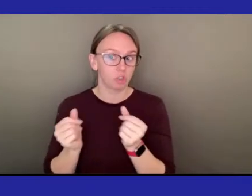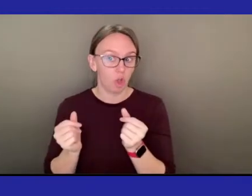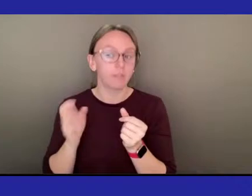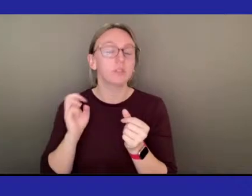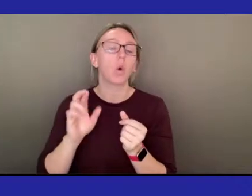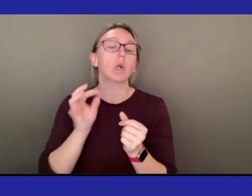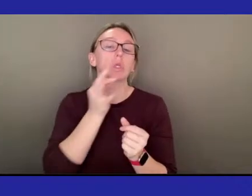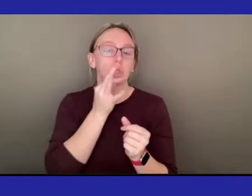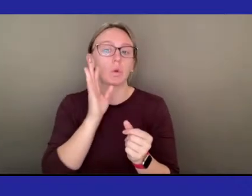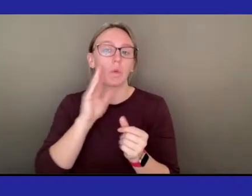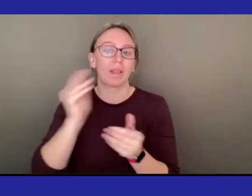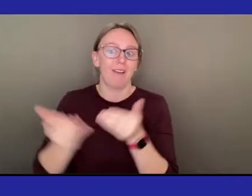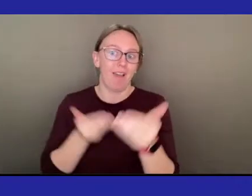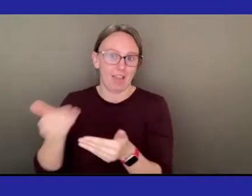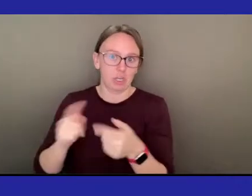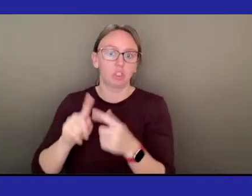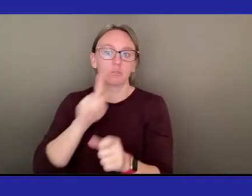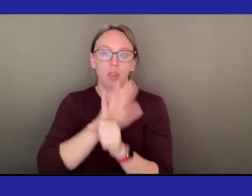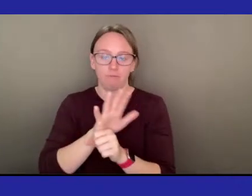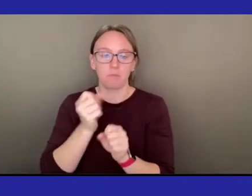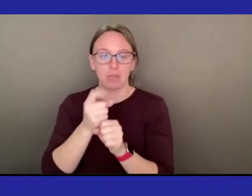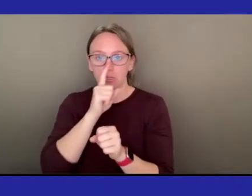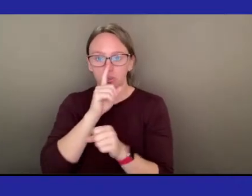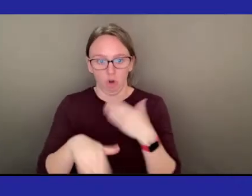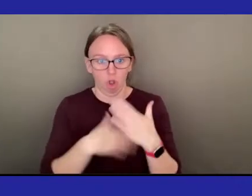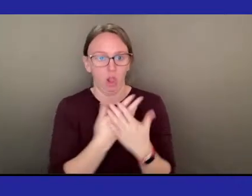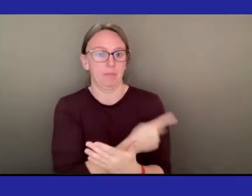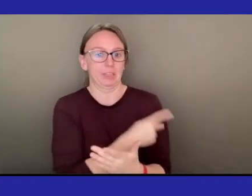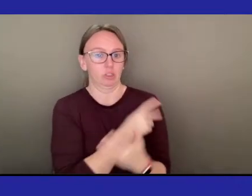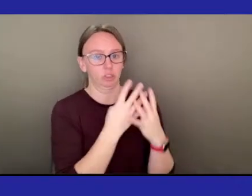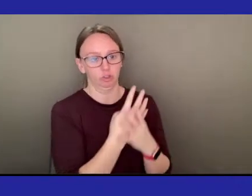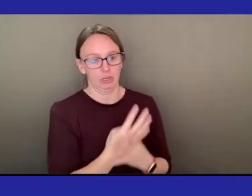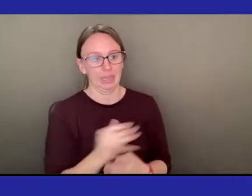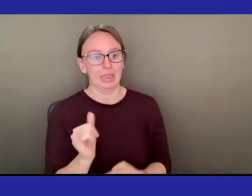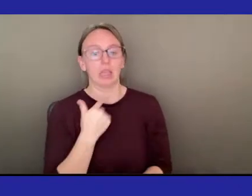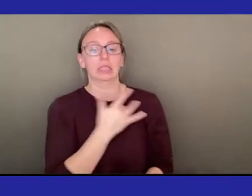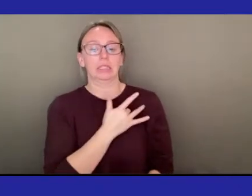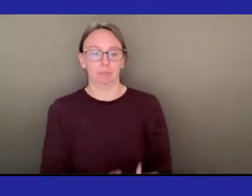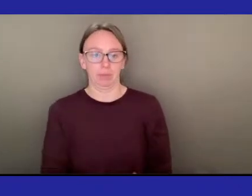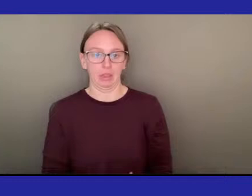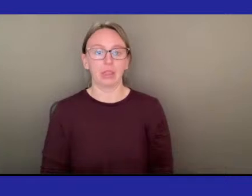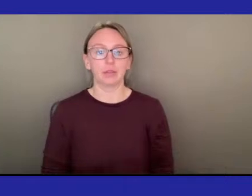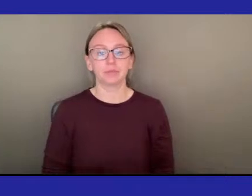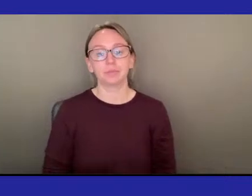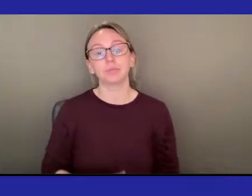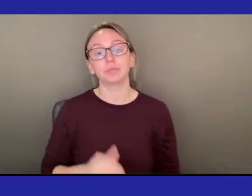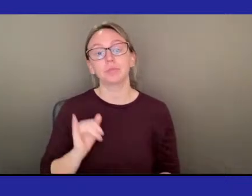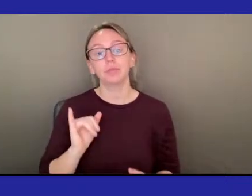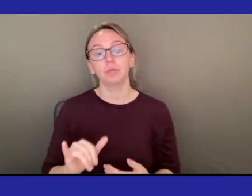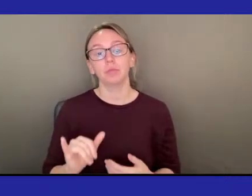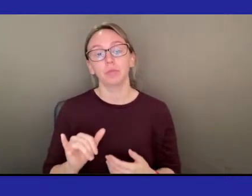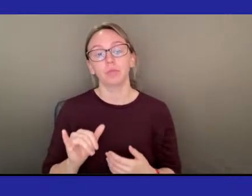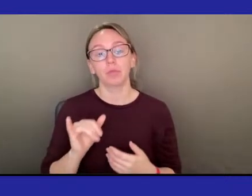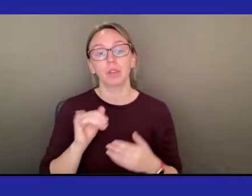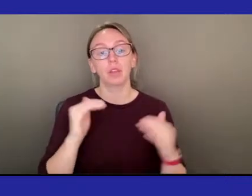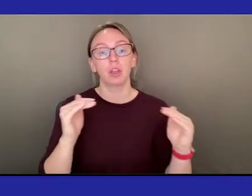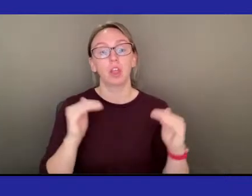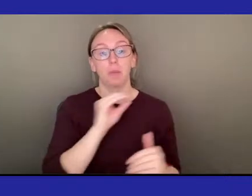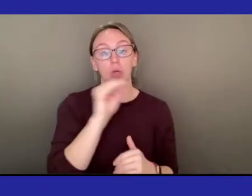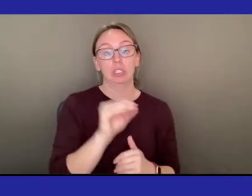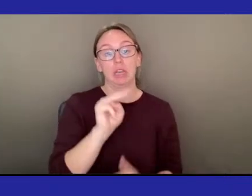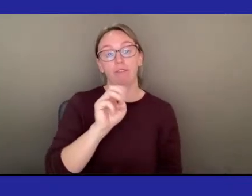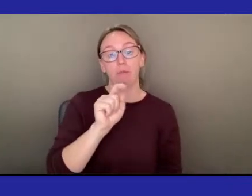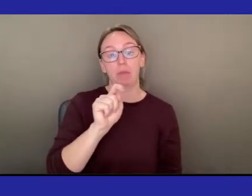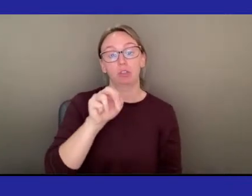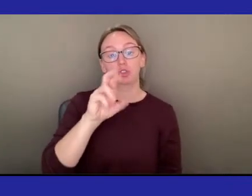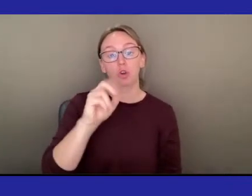order to get all patients screened as we usually do. And then percent MetroPlus medical spend